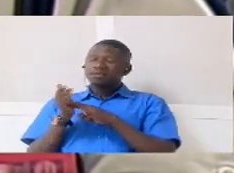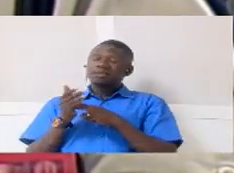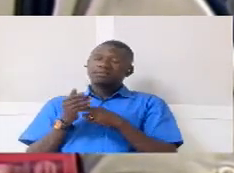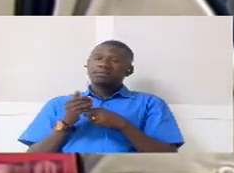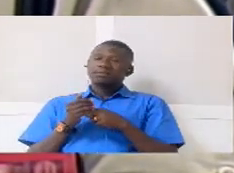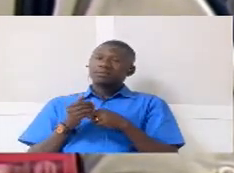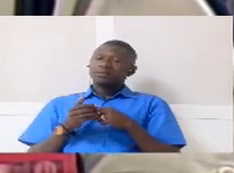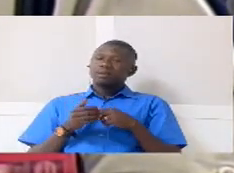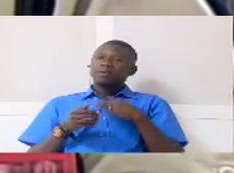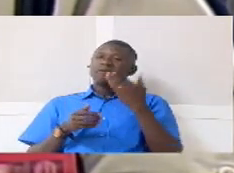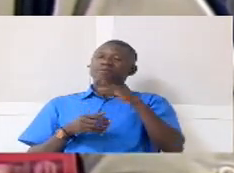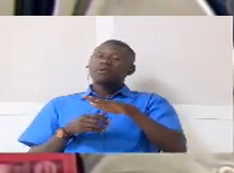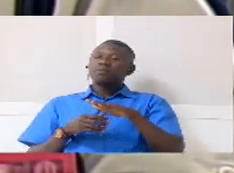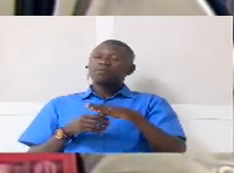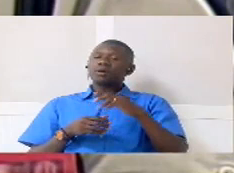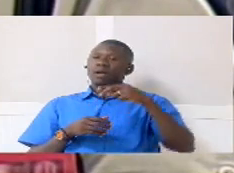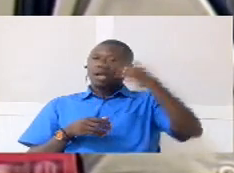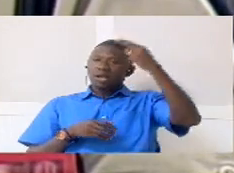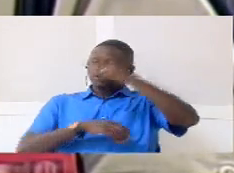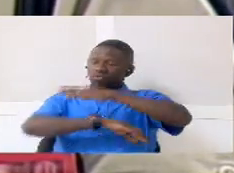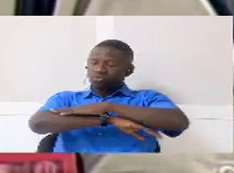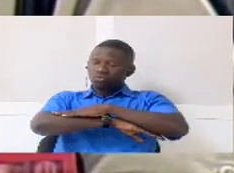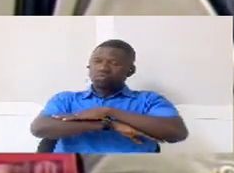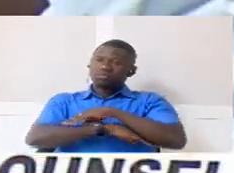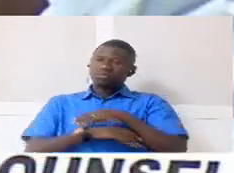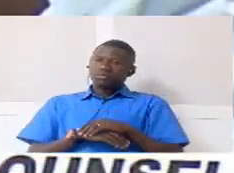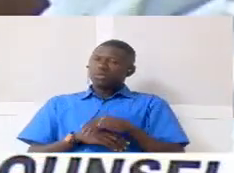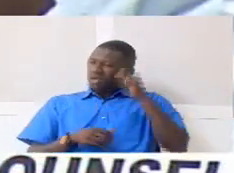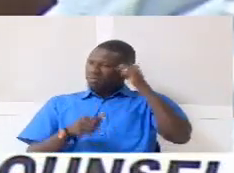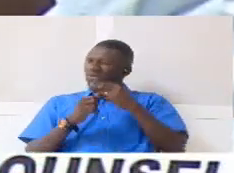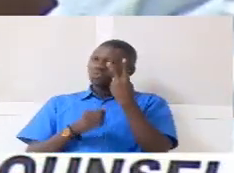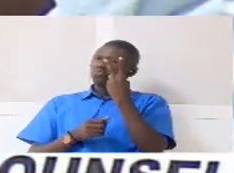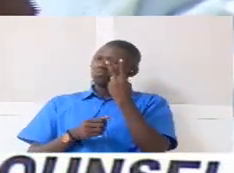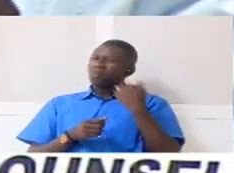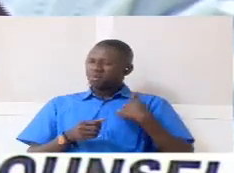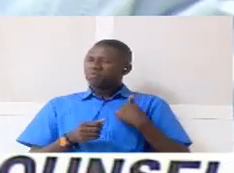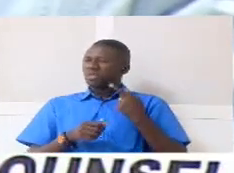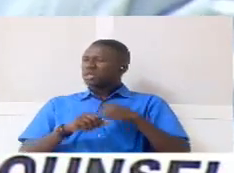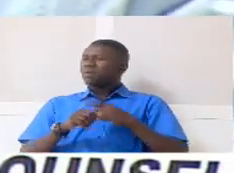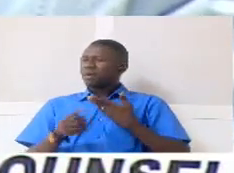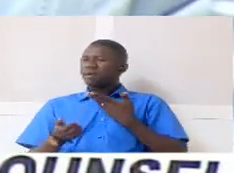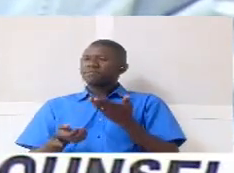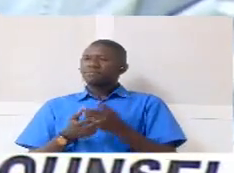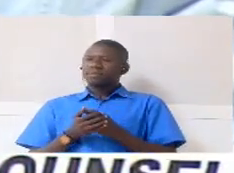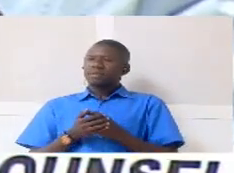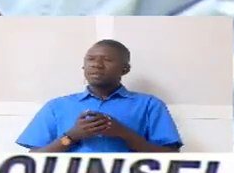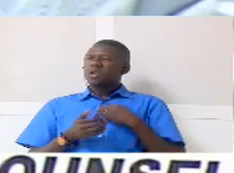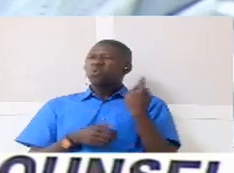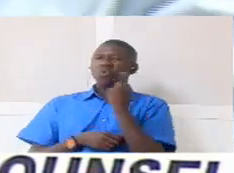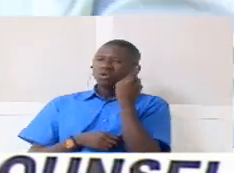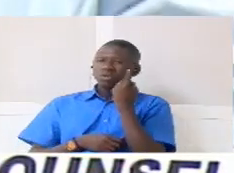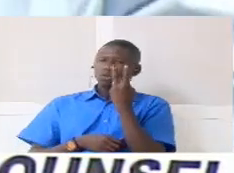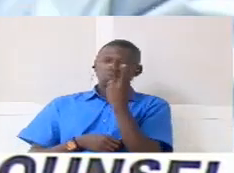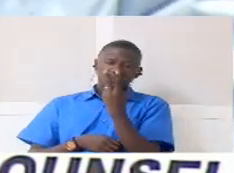were the late Antu Sedi and Njibuseka. And only two of them? Two of them, yes, at the time. And only two of them, up to